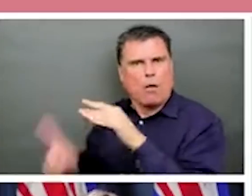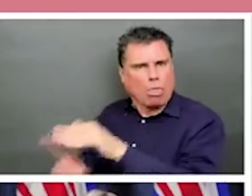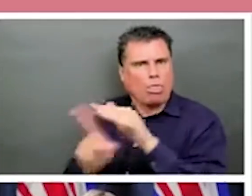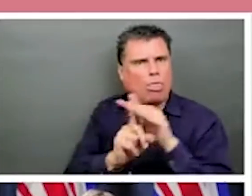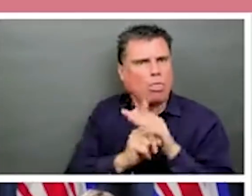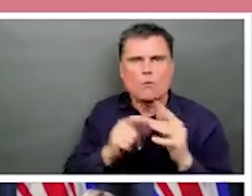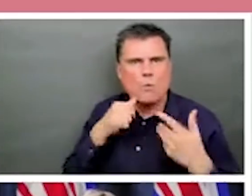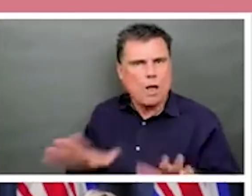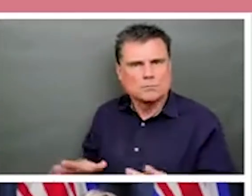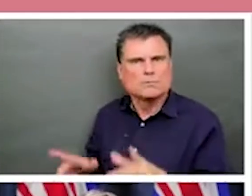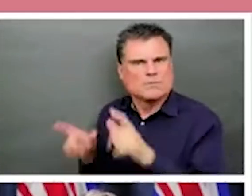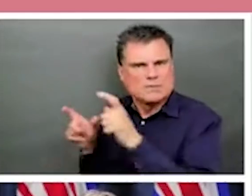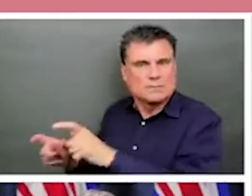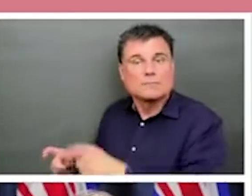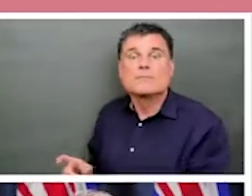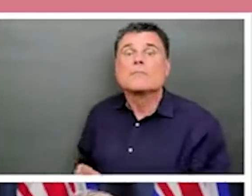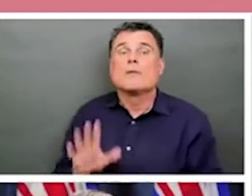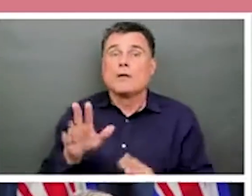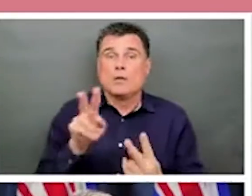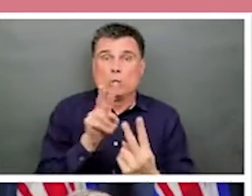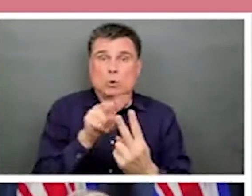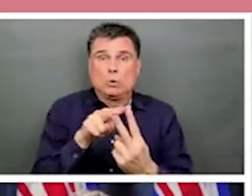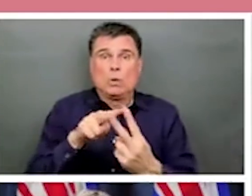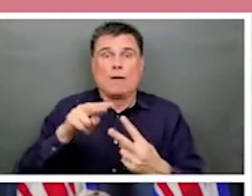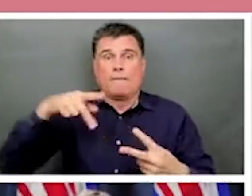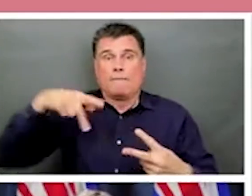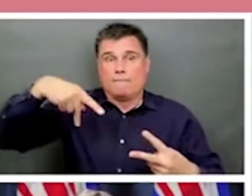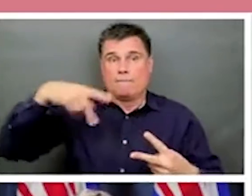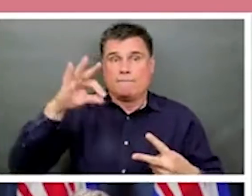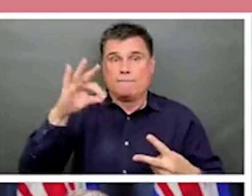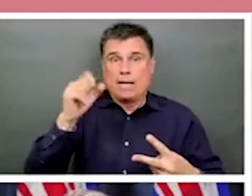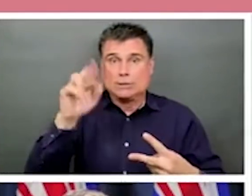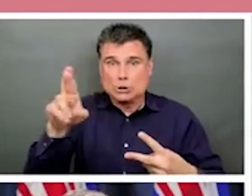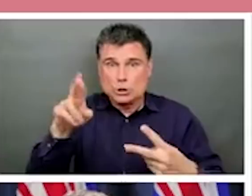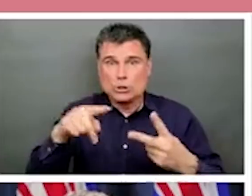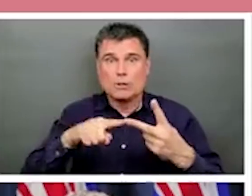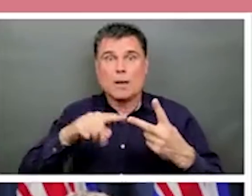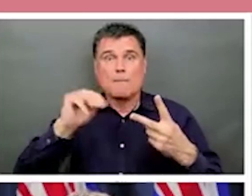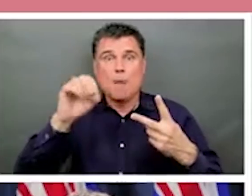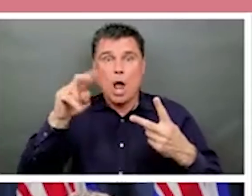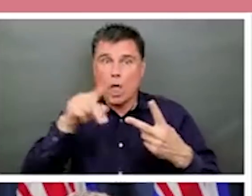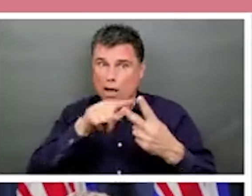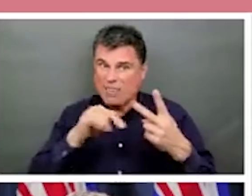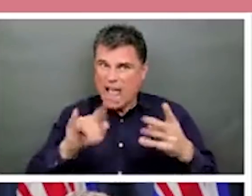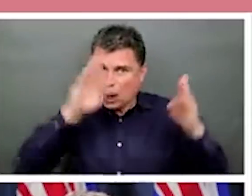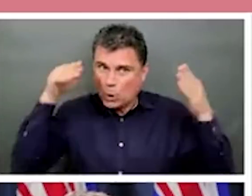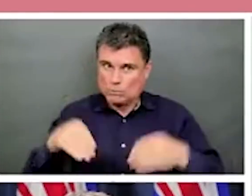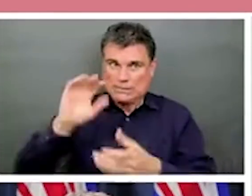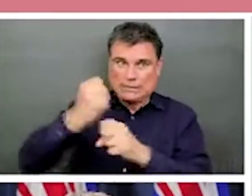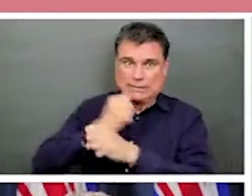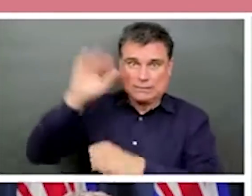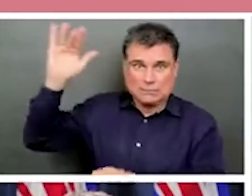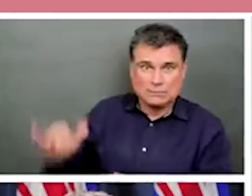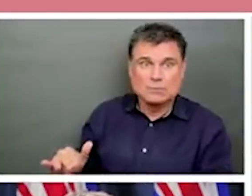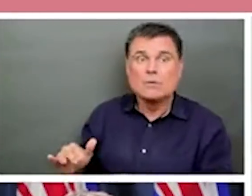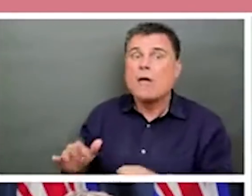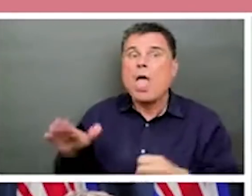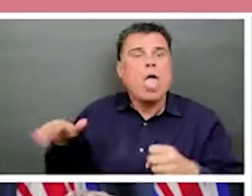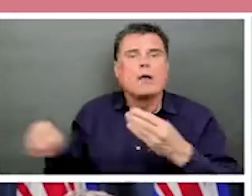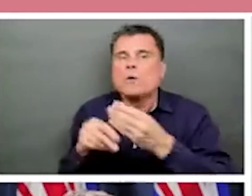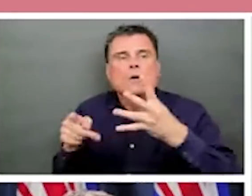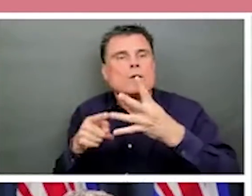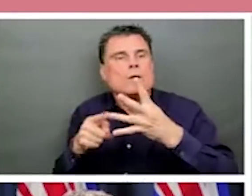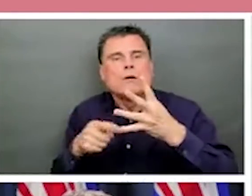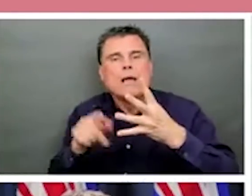without considering the impact of AstraZeneca, we will have about a quarter of our population vaccinated by the end of next month. So